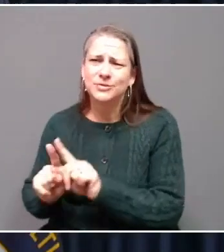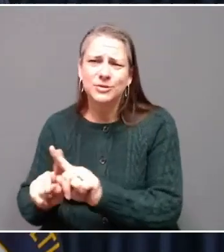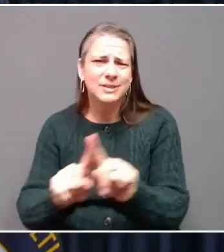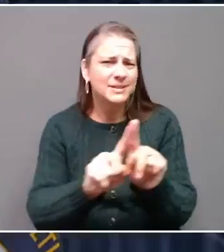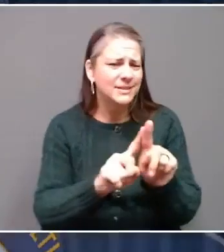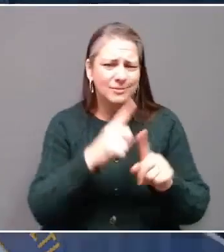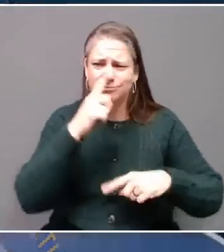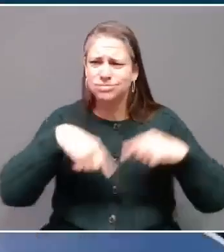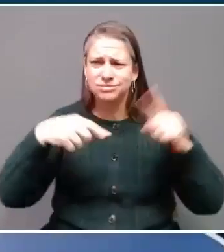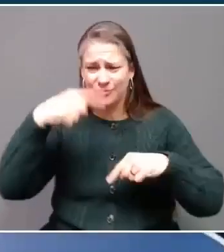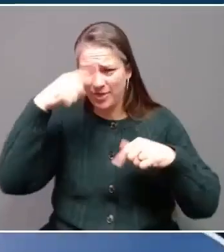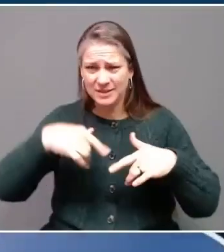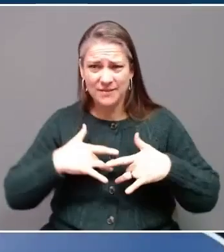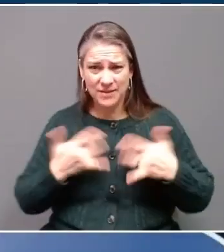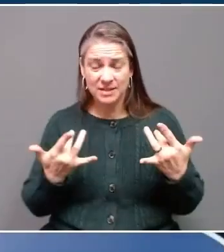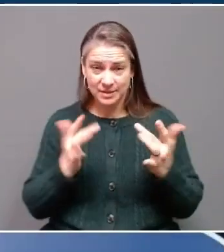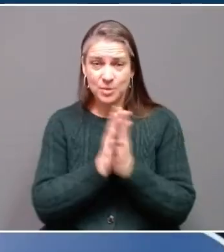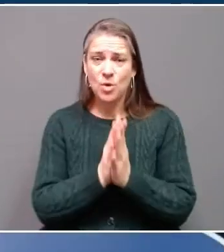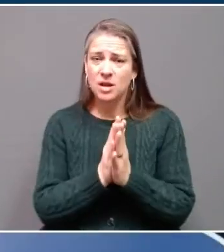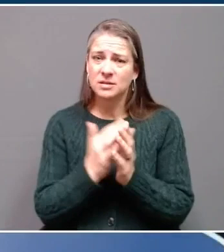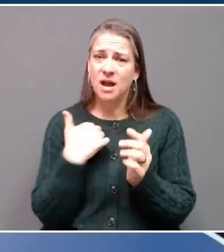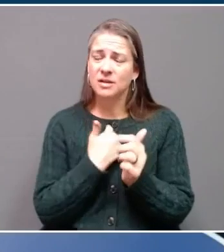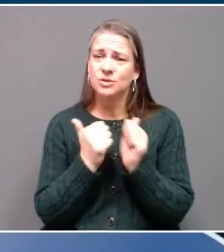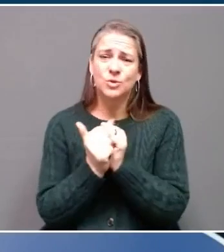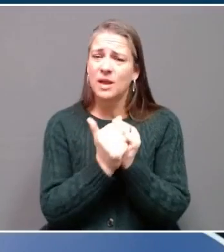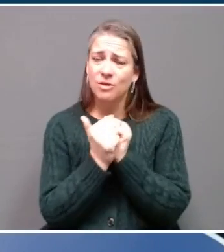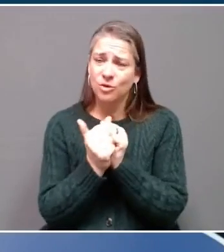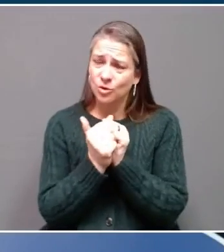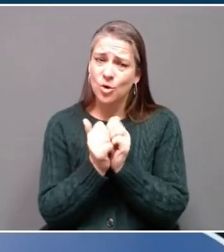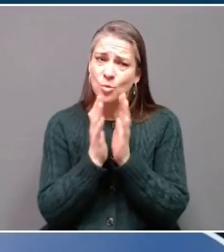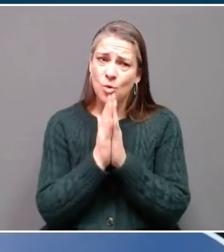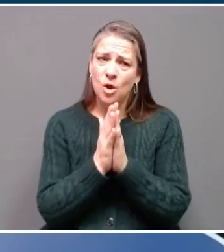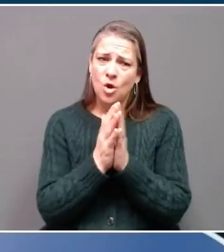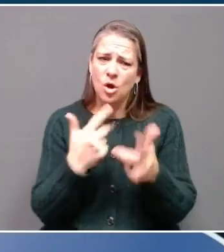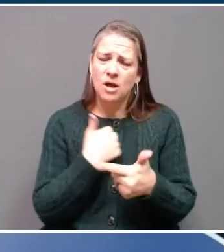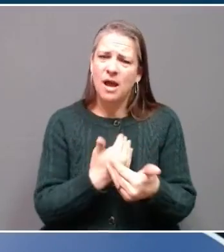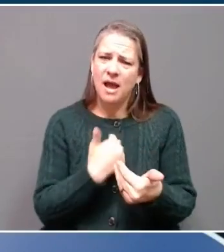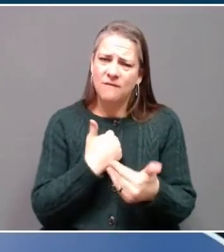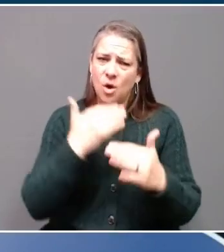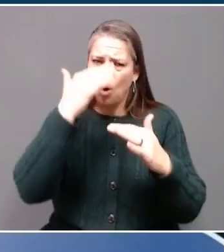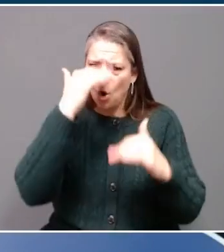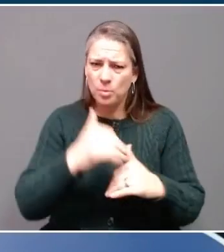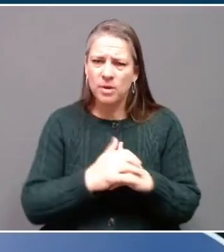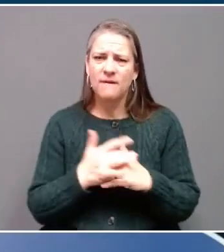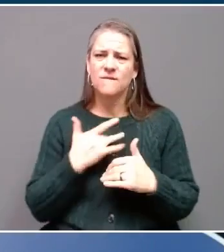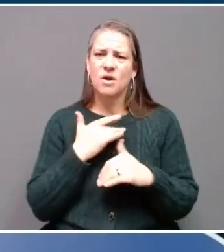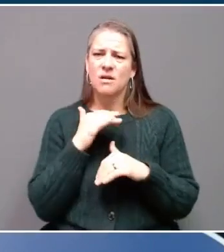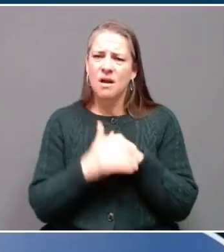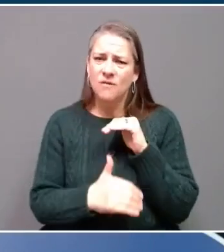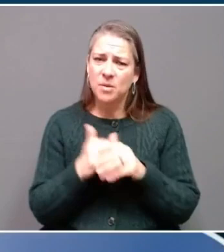like this. You know, prayer brings us together. It brings us hope. It brings us comfort, and it inspires